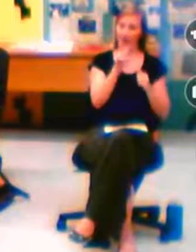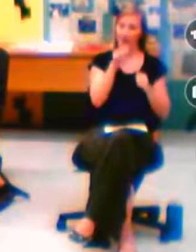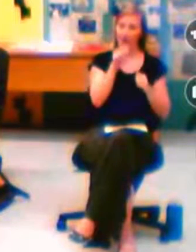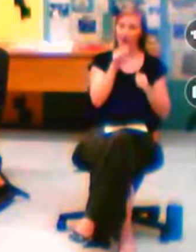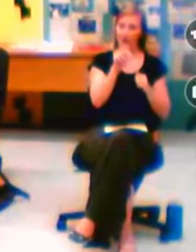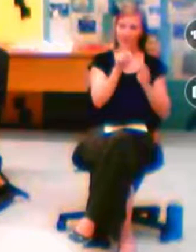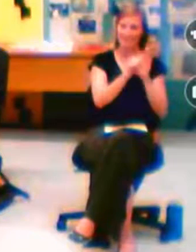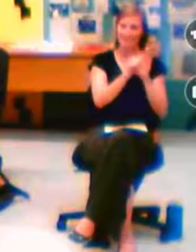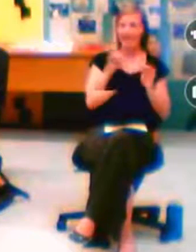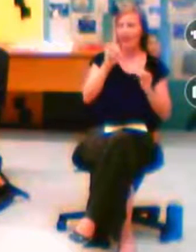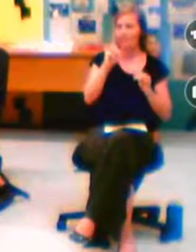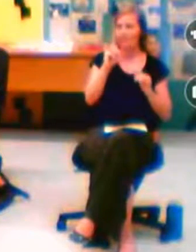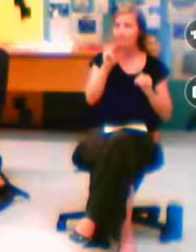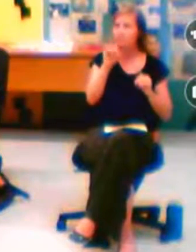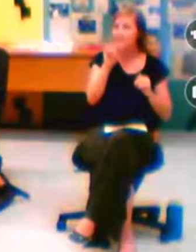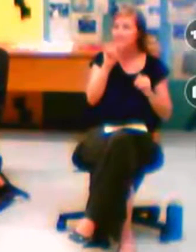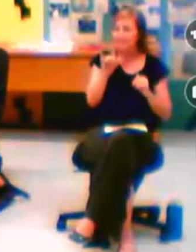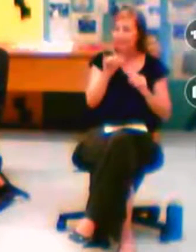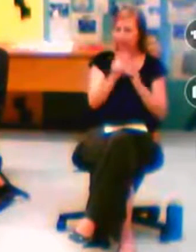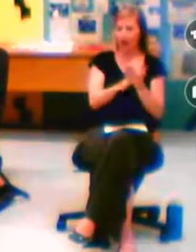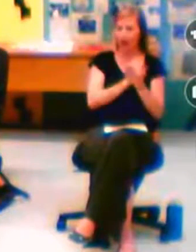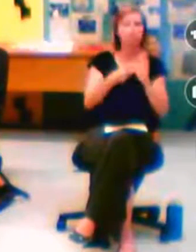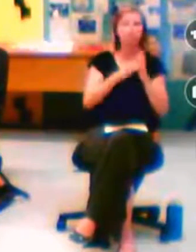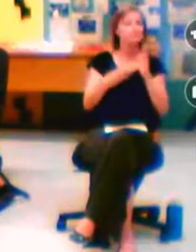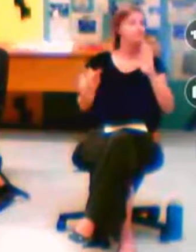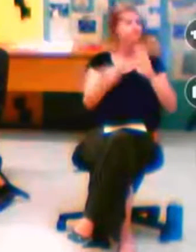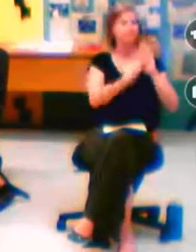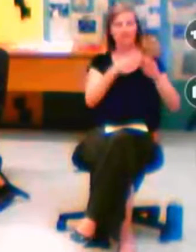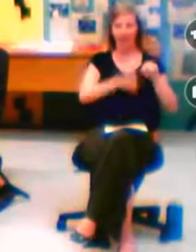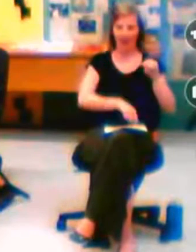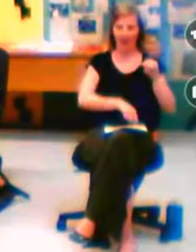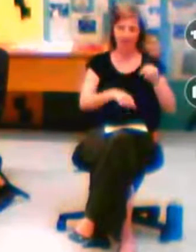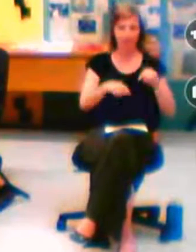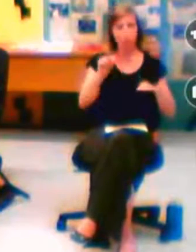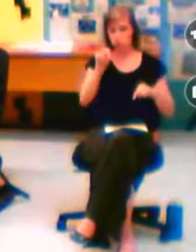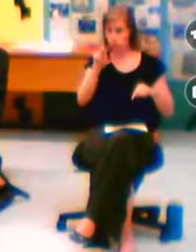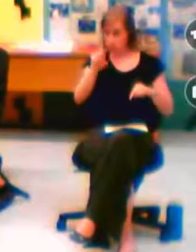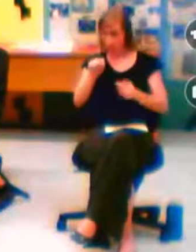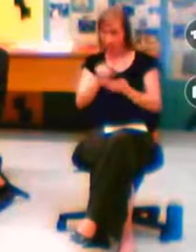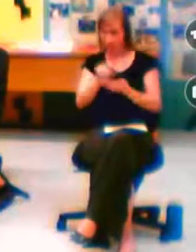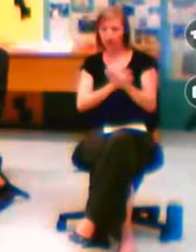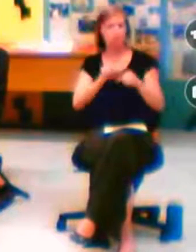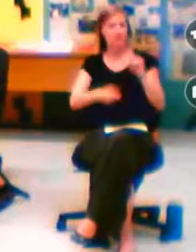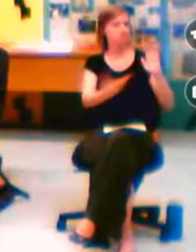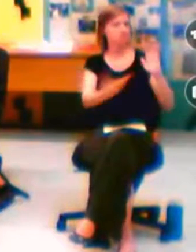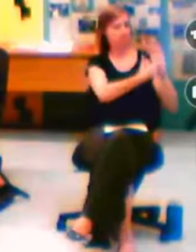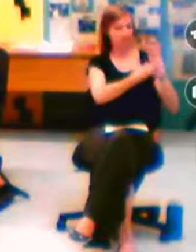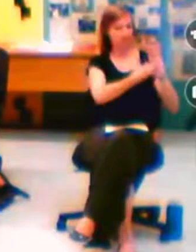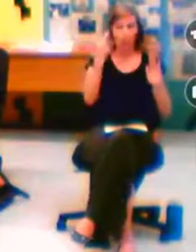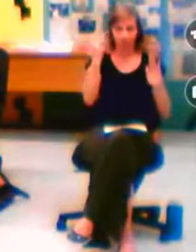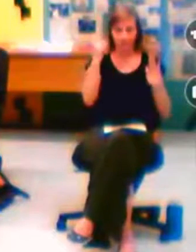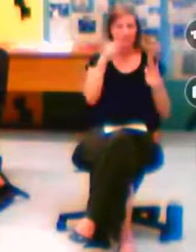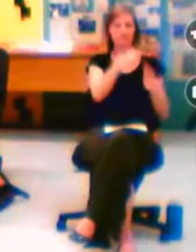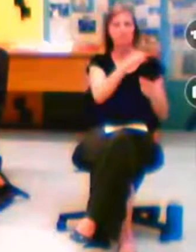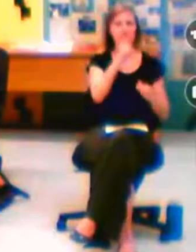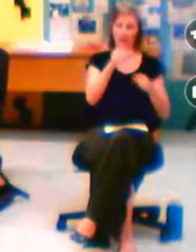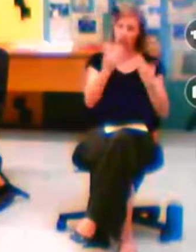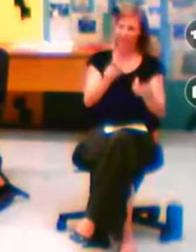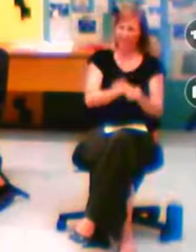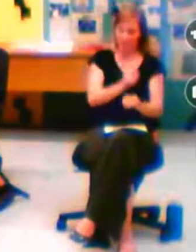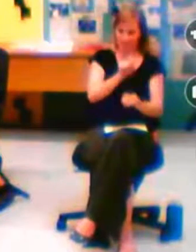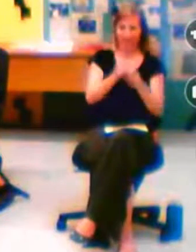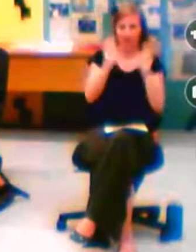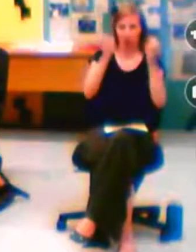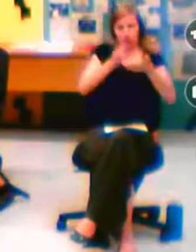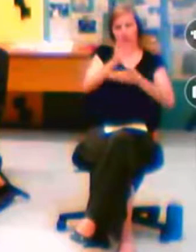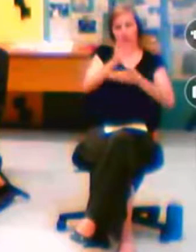to the Colorado Health Foundation, that this entity is probably covered under Colorado state immunity laws. So